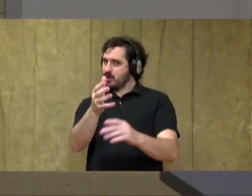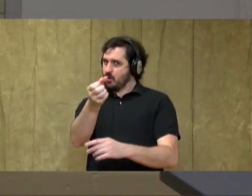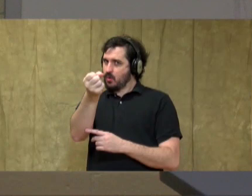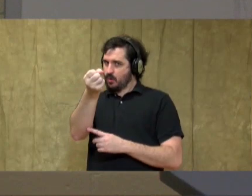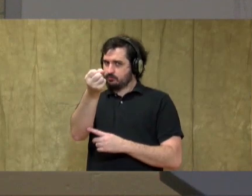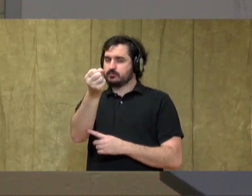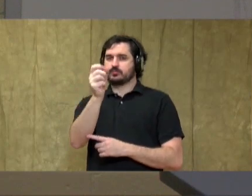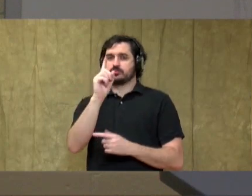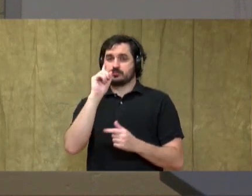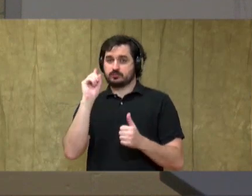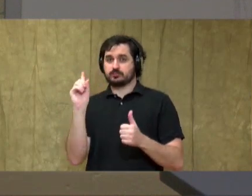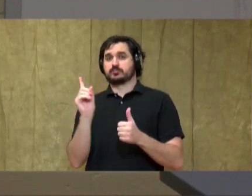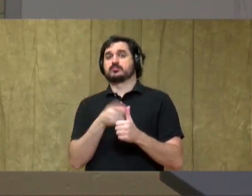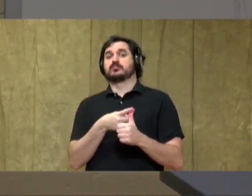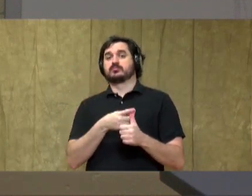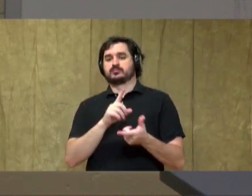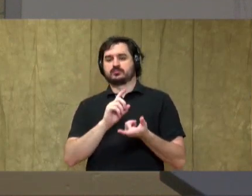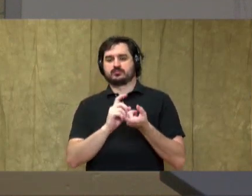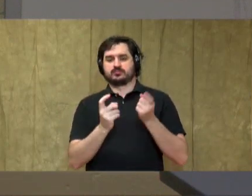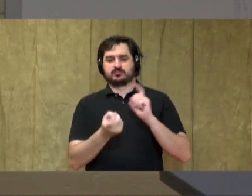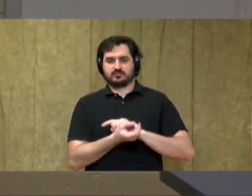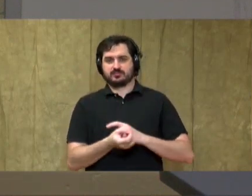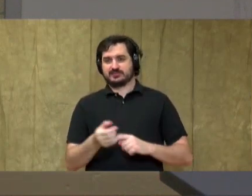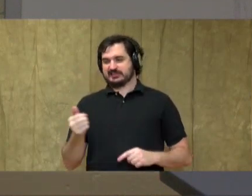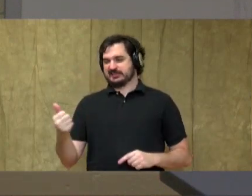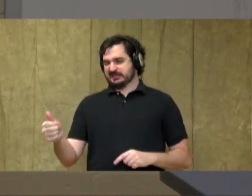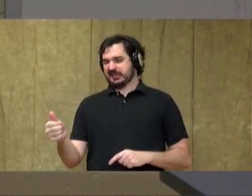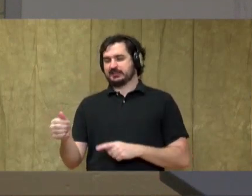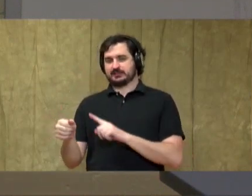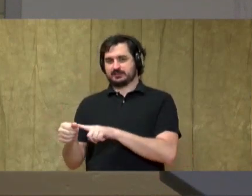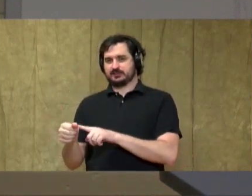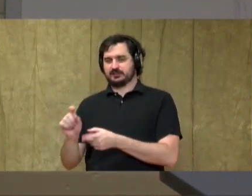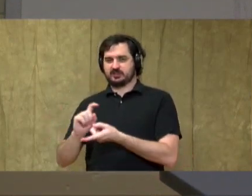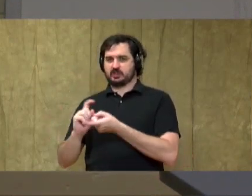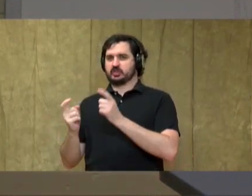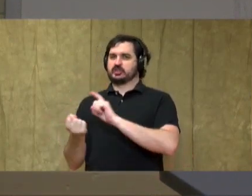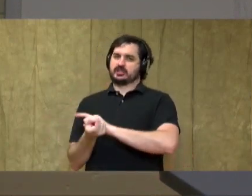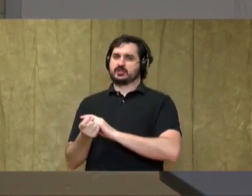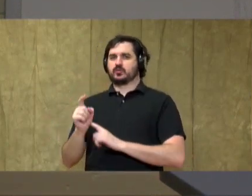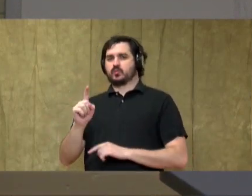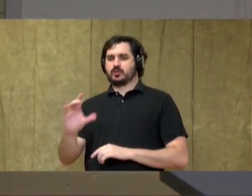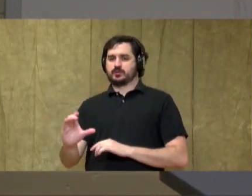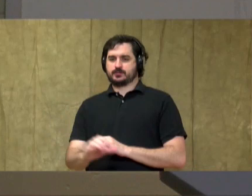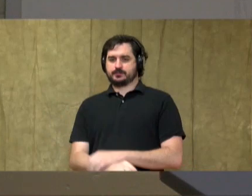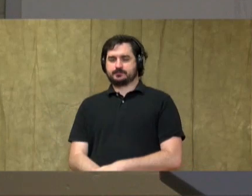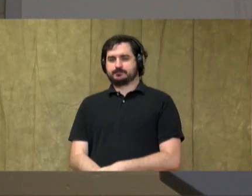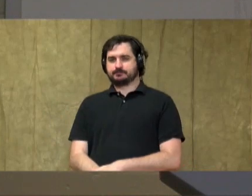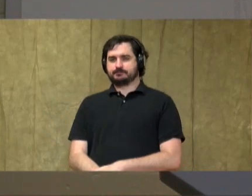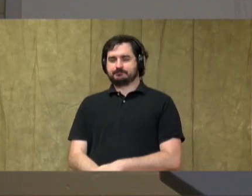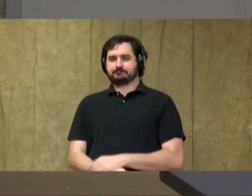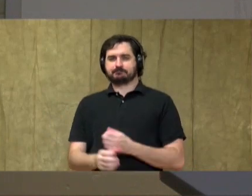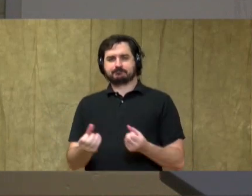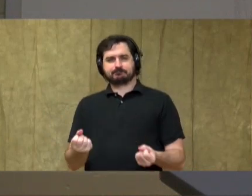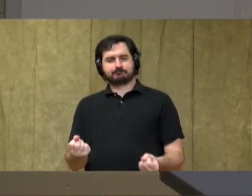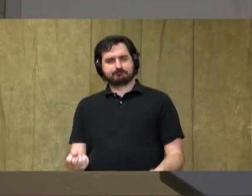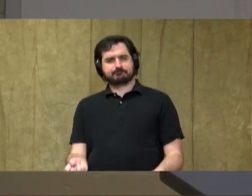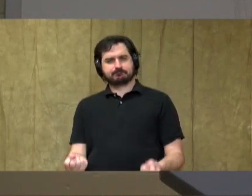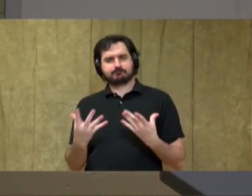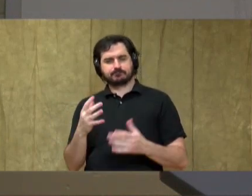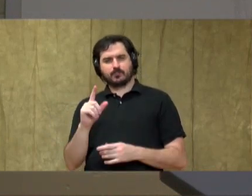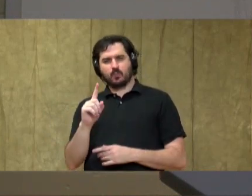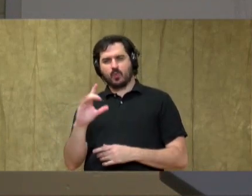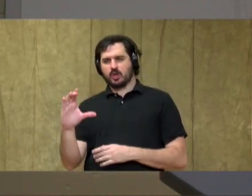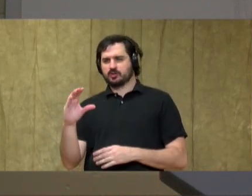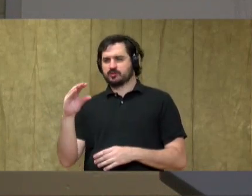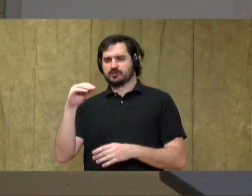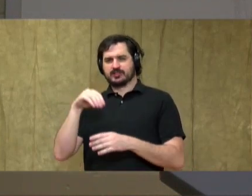our tenths or convert our tenths to hundredths. How many hundredths would be in 4